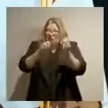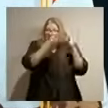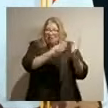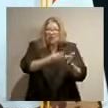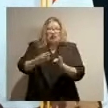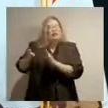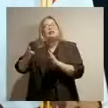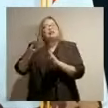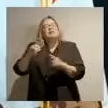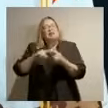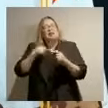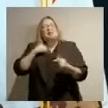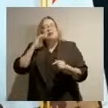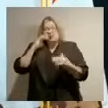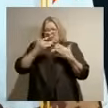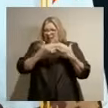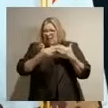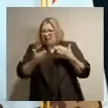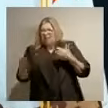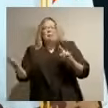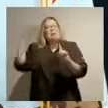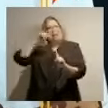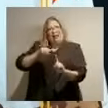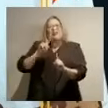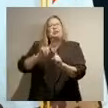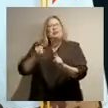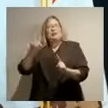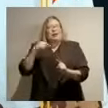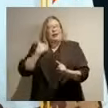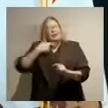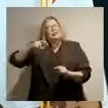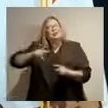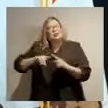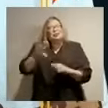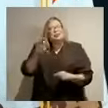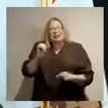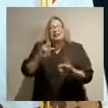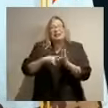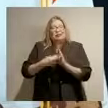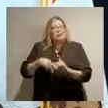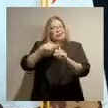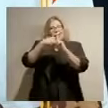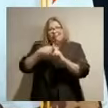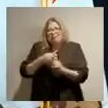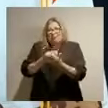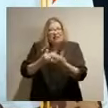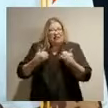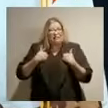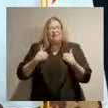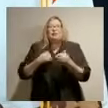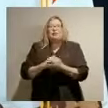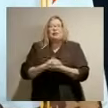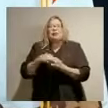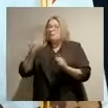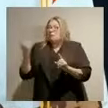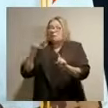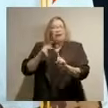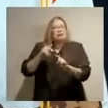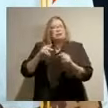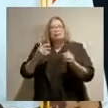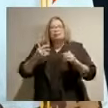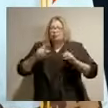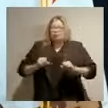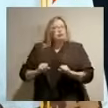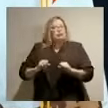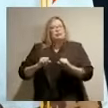back where we need to be, and that is back in the black. We'll be back on our feet as